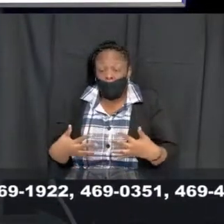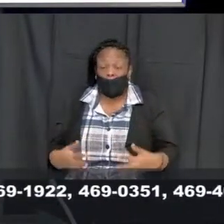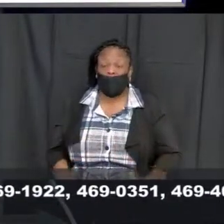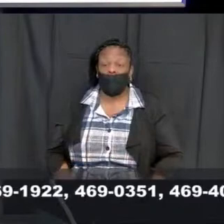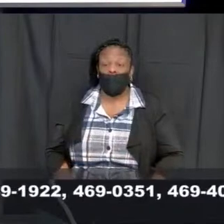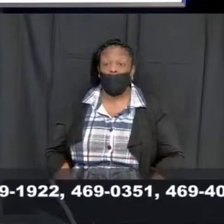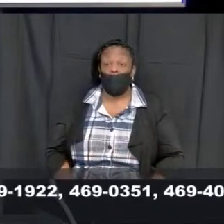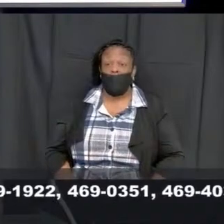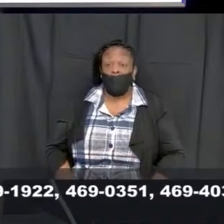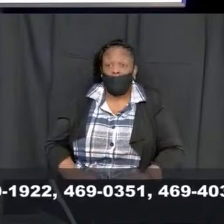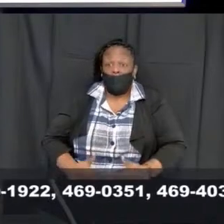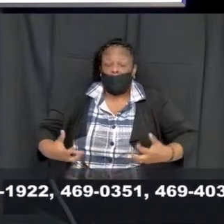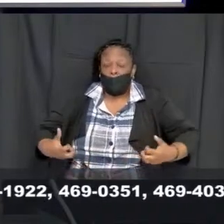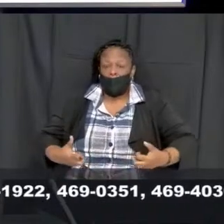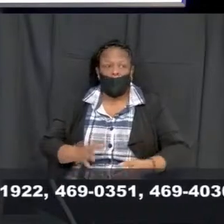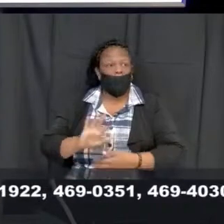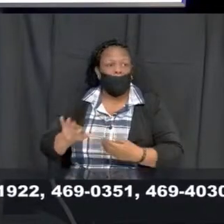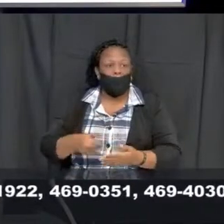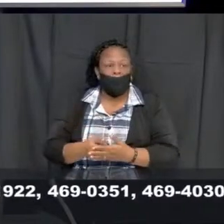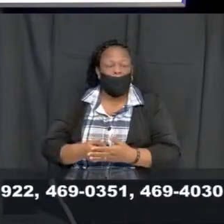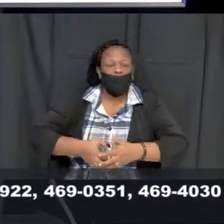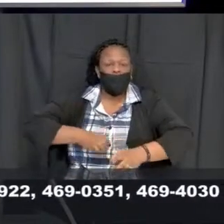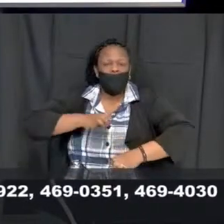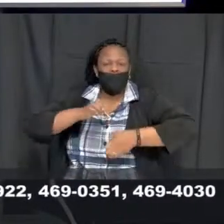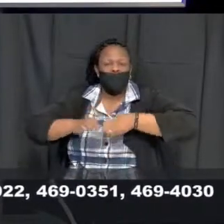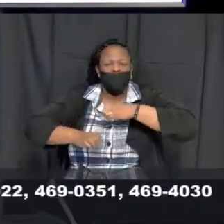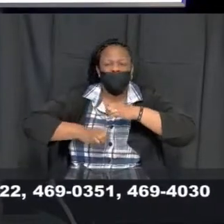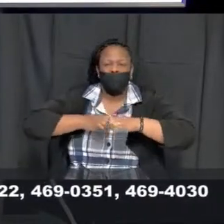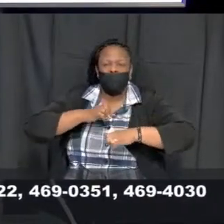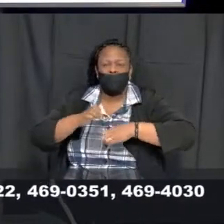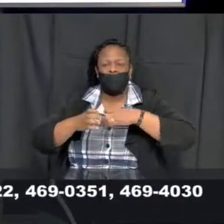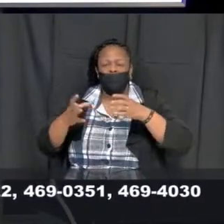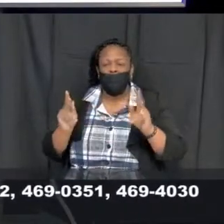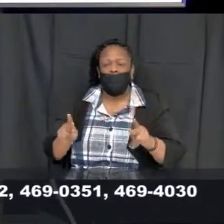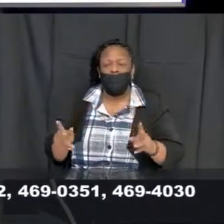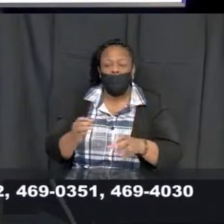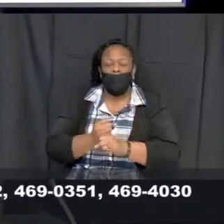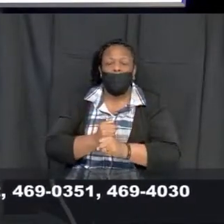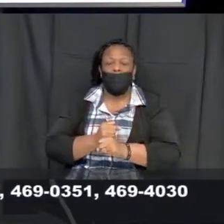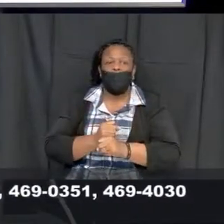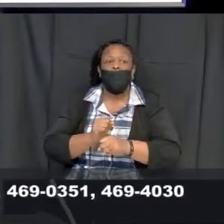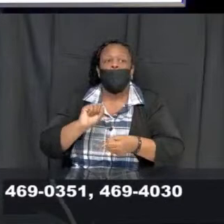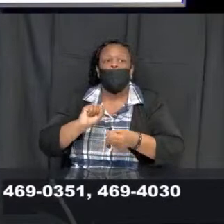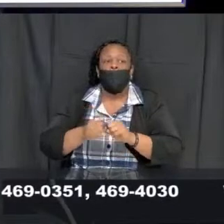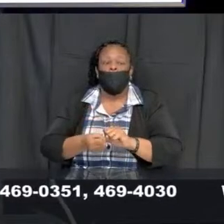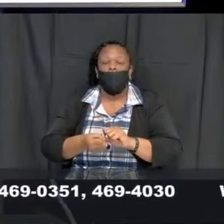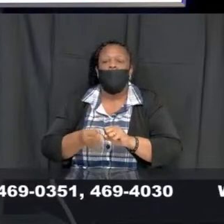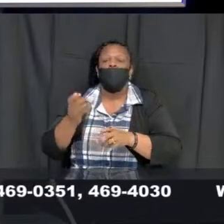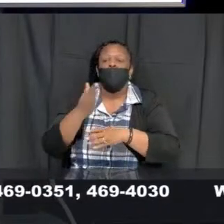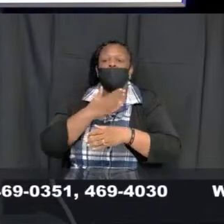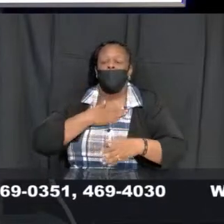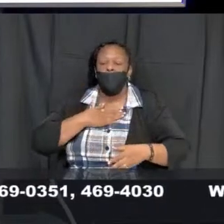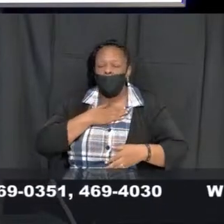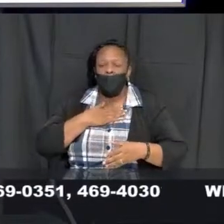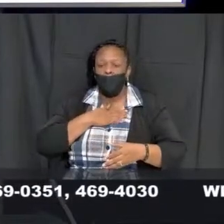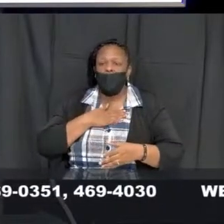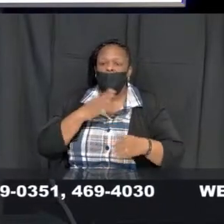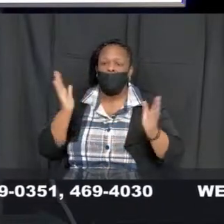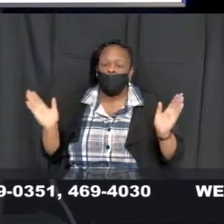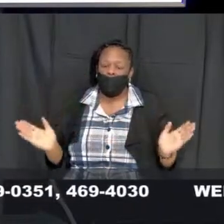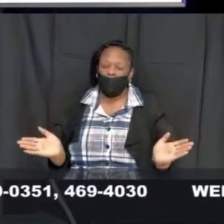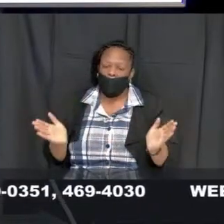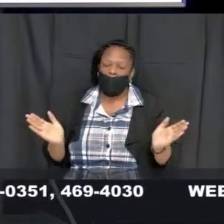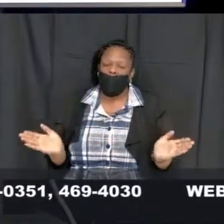not the government or anybody else, but your own selves. So therefore, St. Kitts and Nevis, I am appealing to